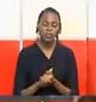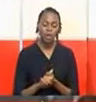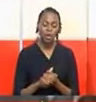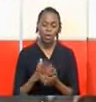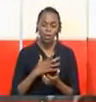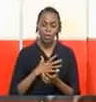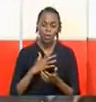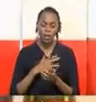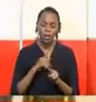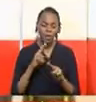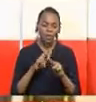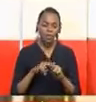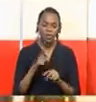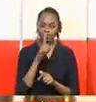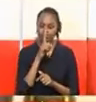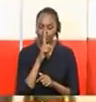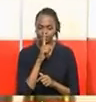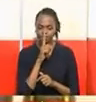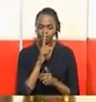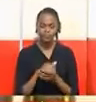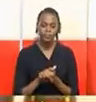always silent.